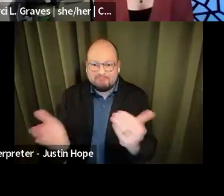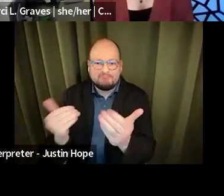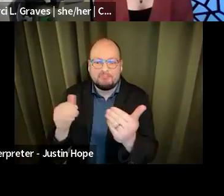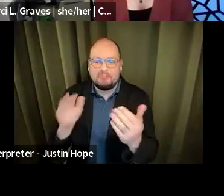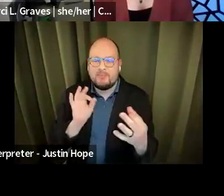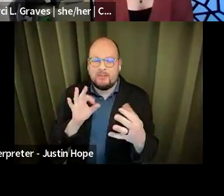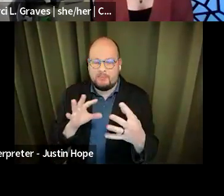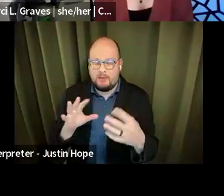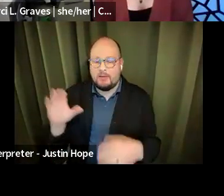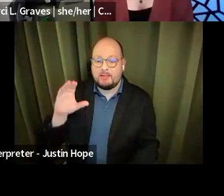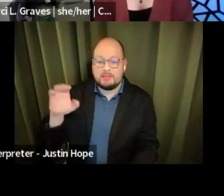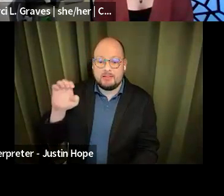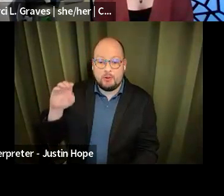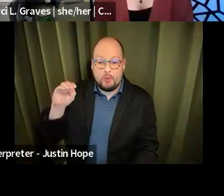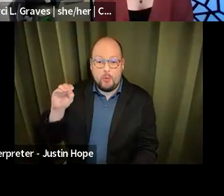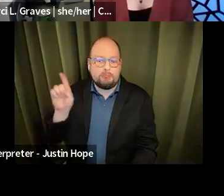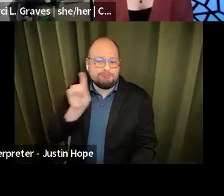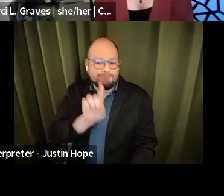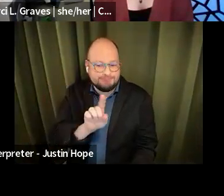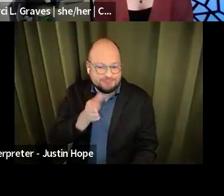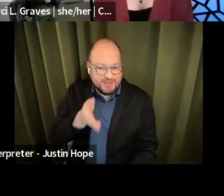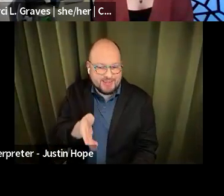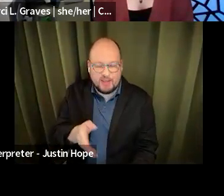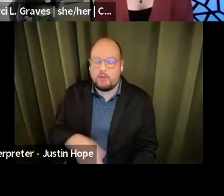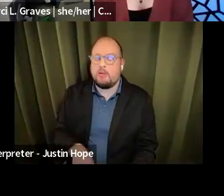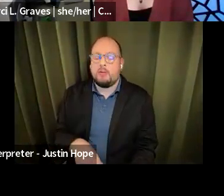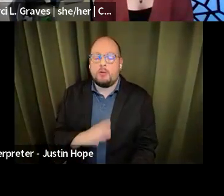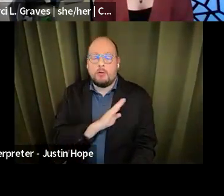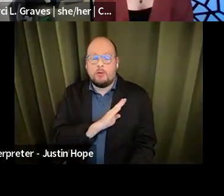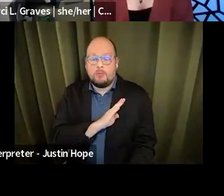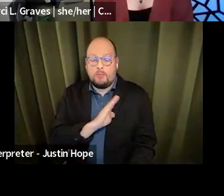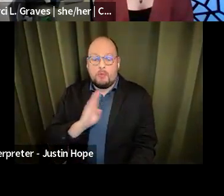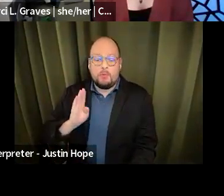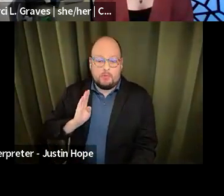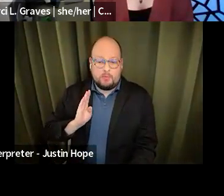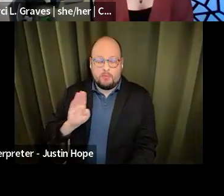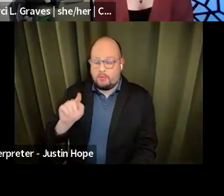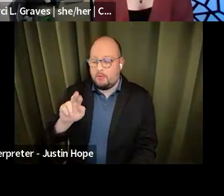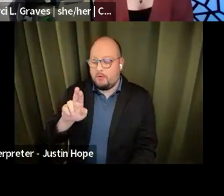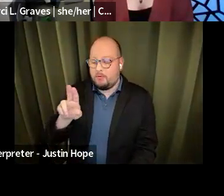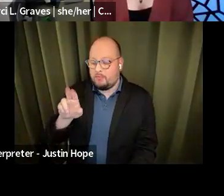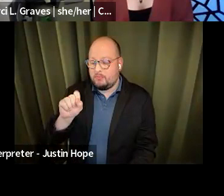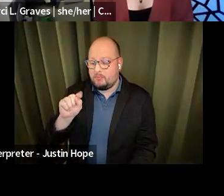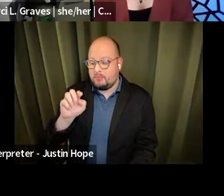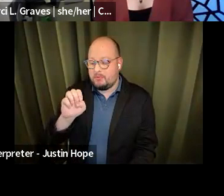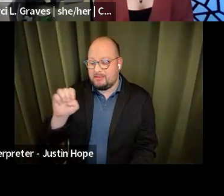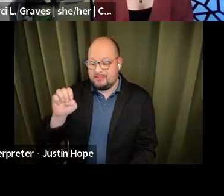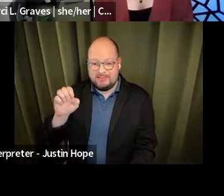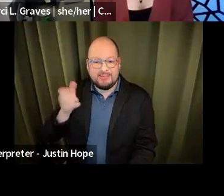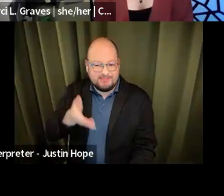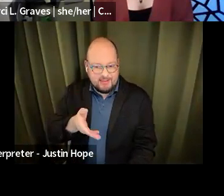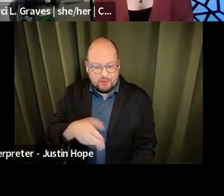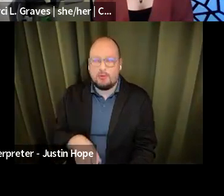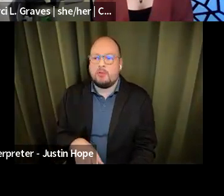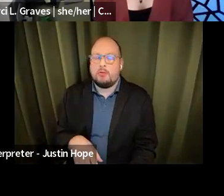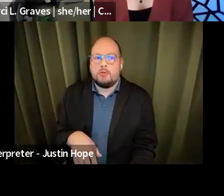every single one of those sessions. Members from the Board of Trustees attend the session. And we partner with community groups, like similar to what